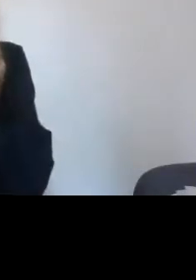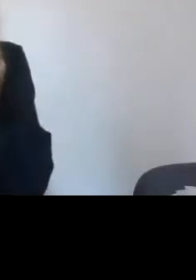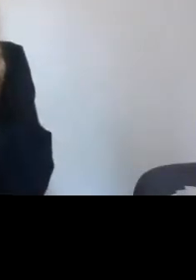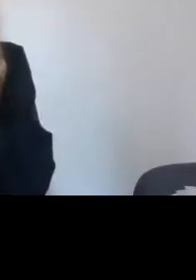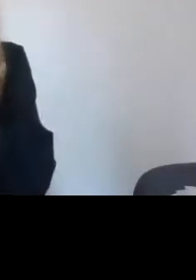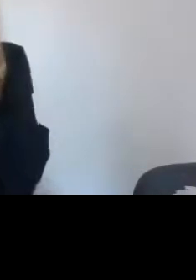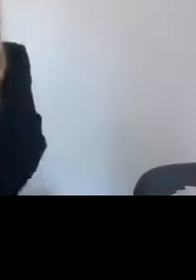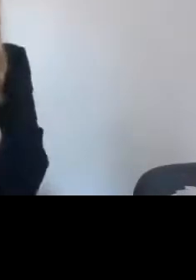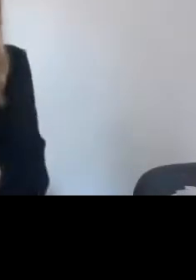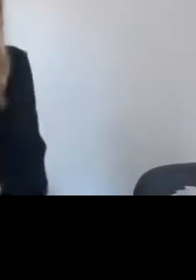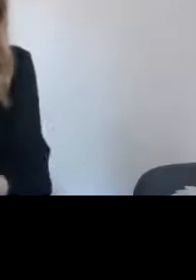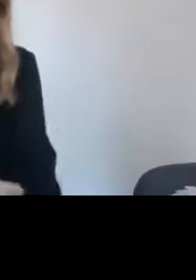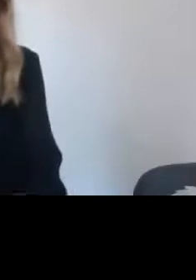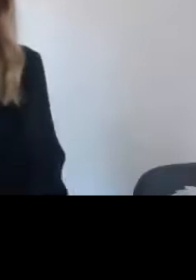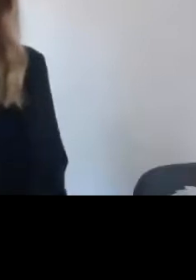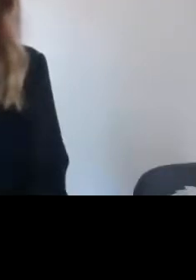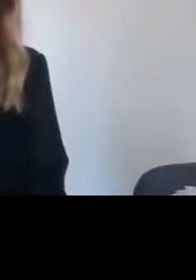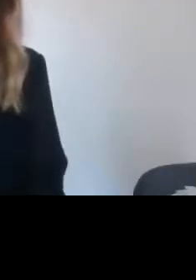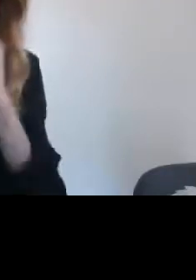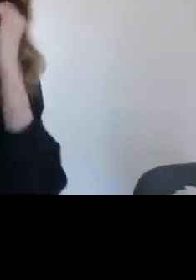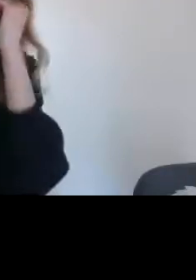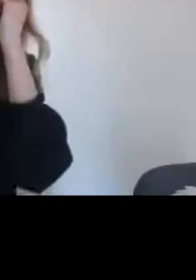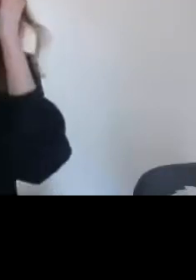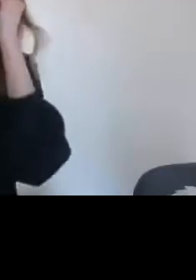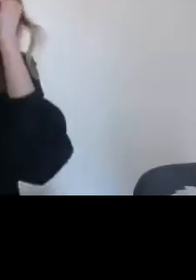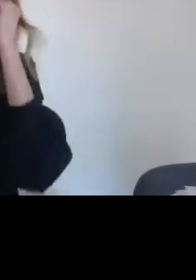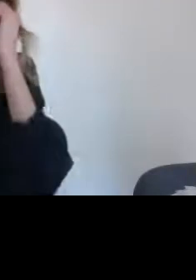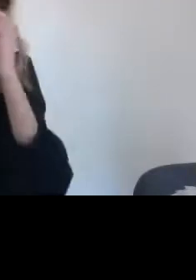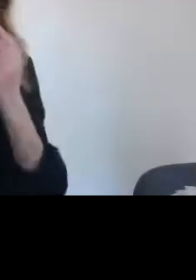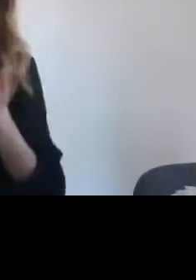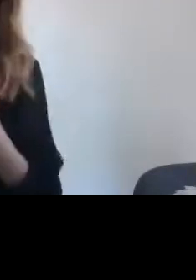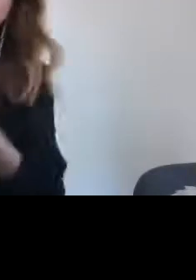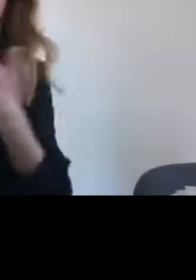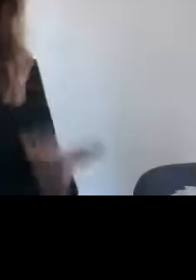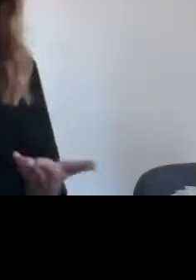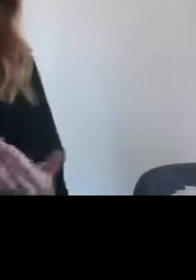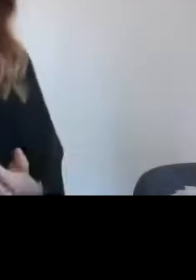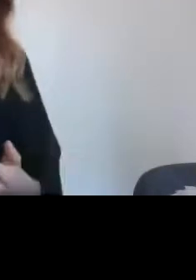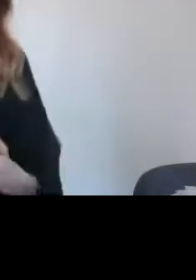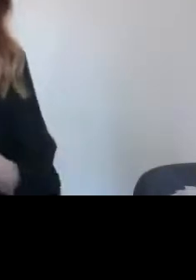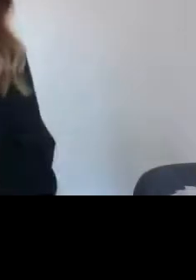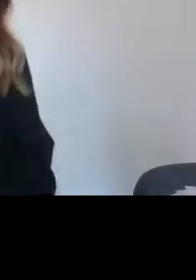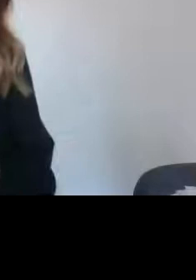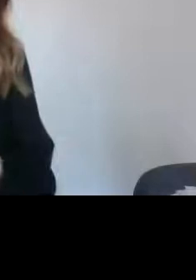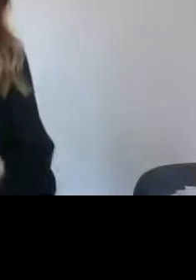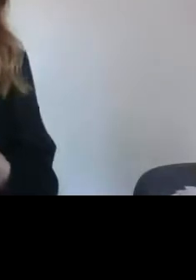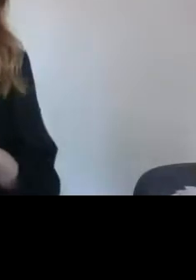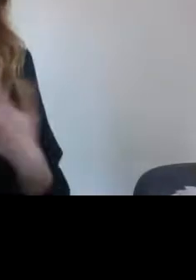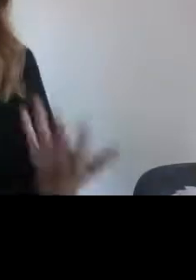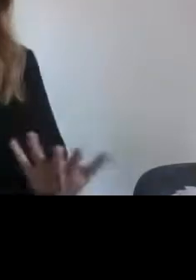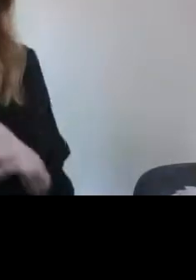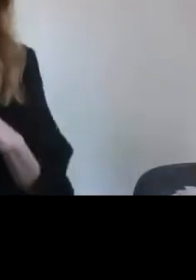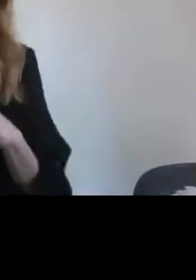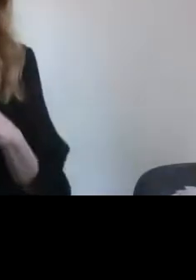sorry, that was the silly joke. I had to make it. So, Marieke will be giving us a presentation